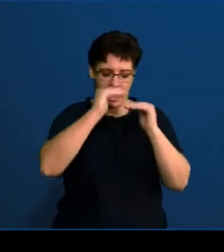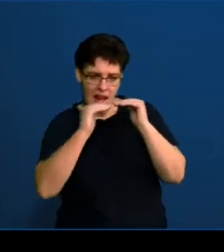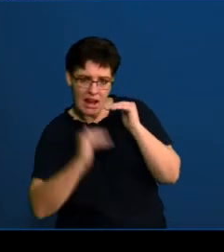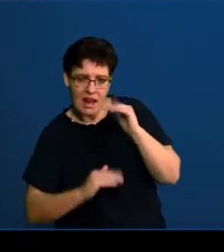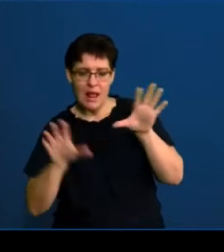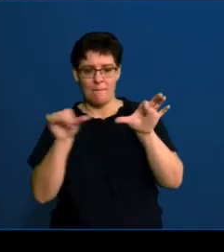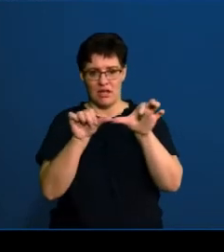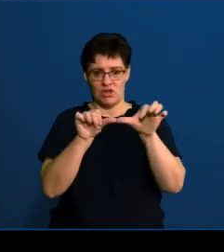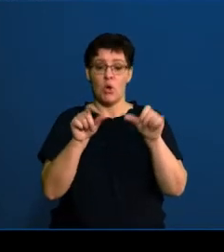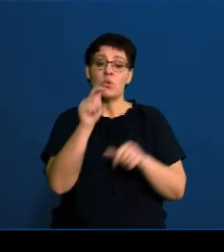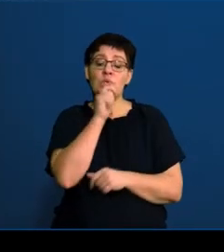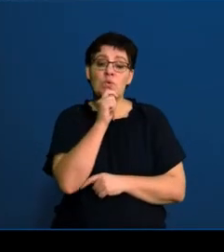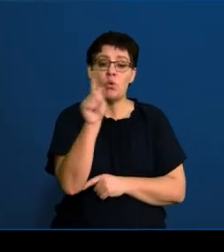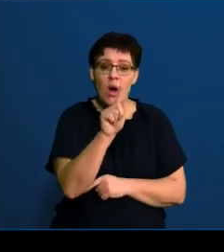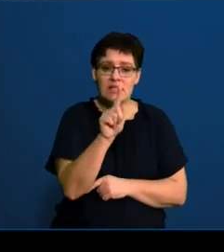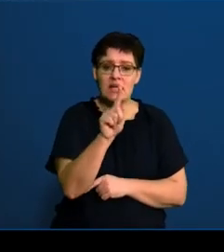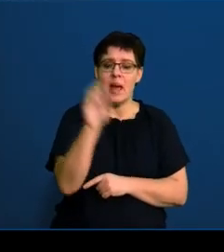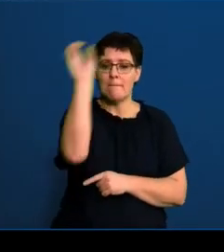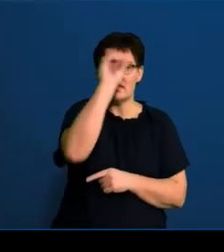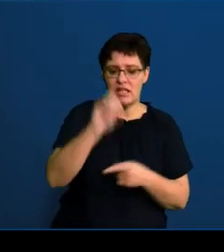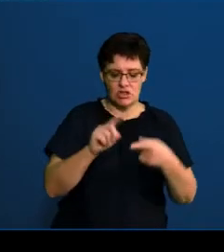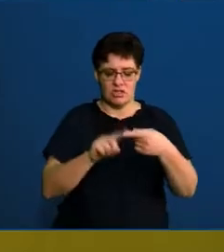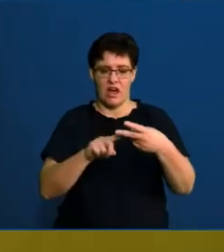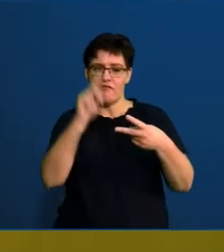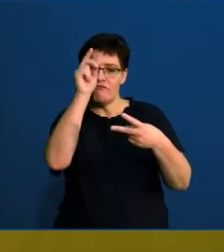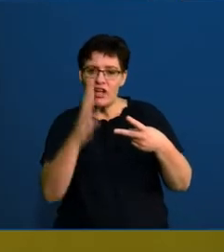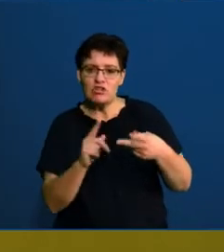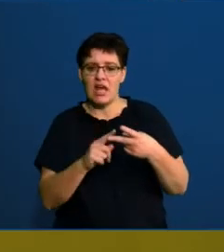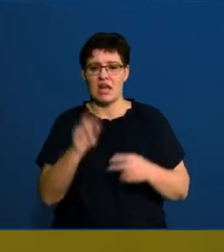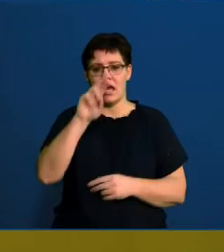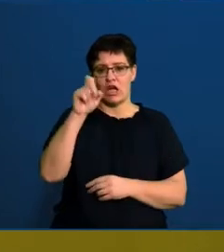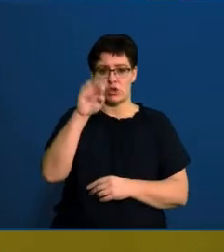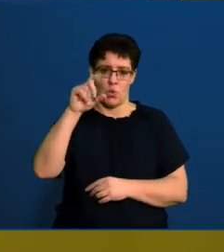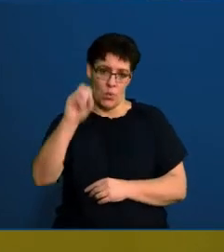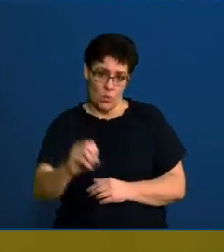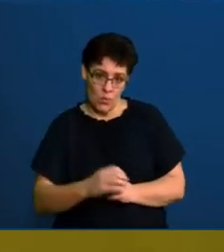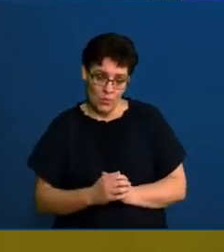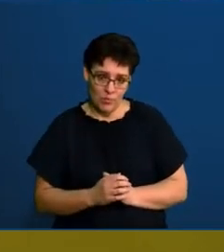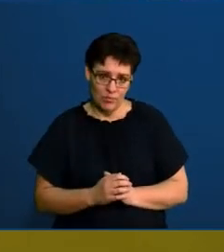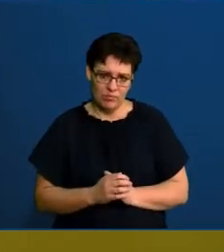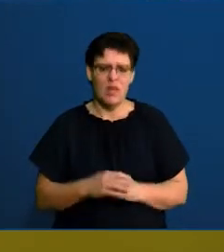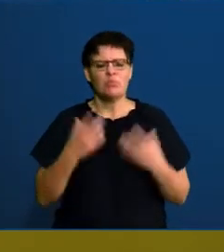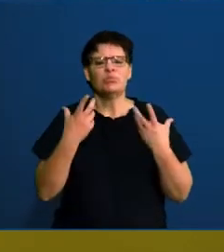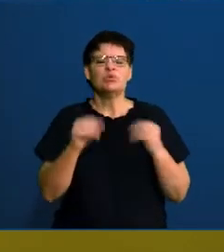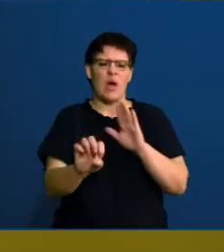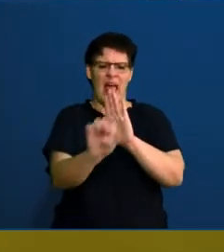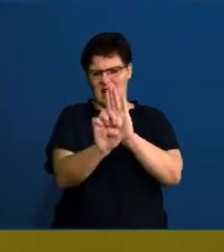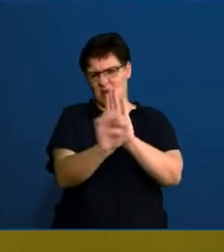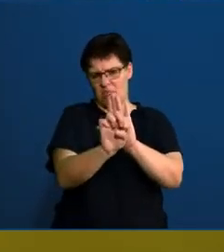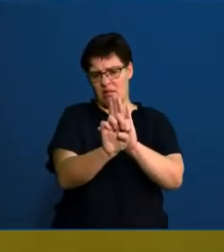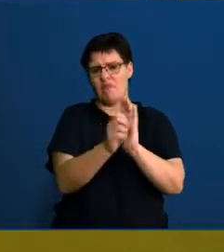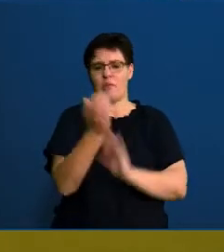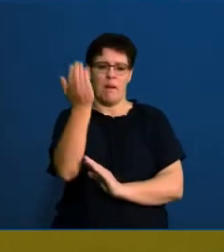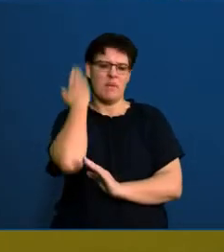your percentage, fraction, and ratio. Let's go through and do an actual example from one of our